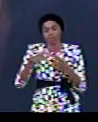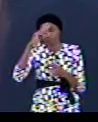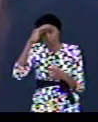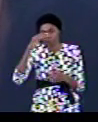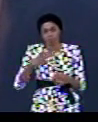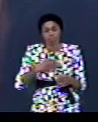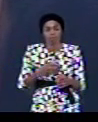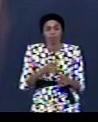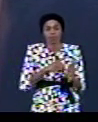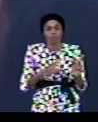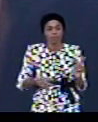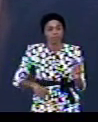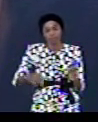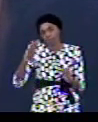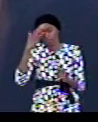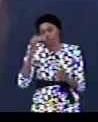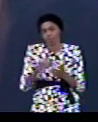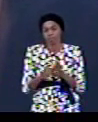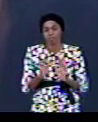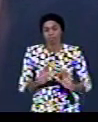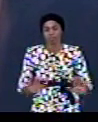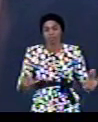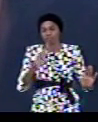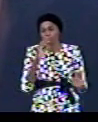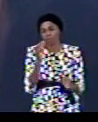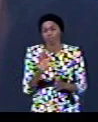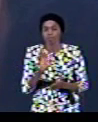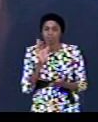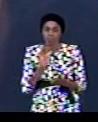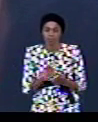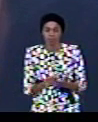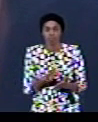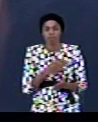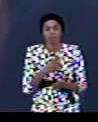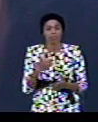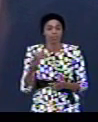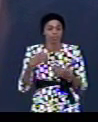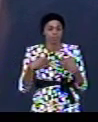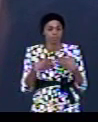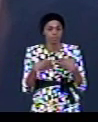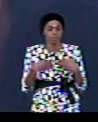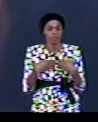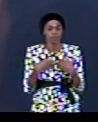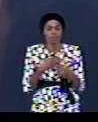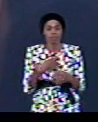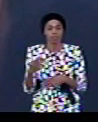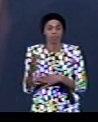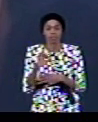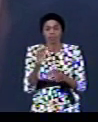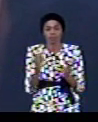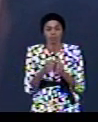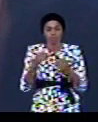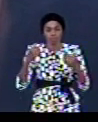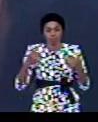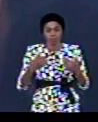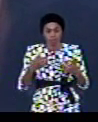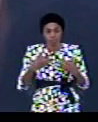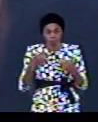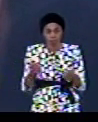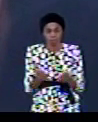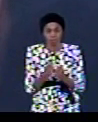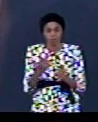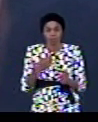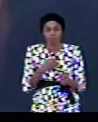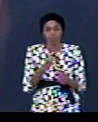him, My Lord knoweth that the children are tender, and the flocks and herds with young are with me. And if men